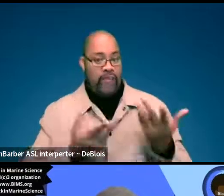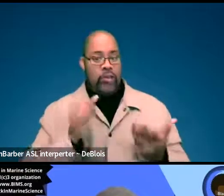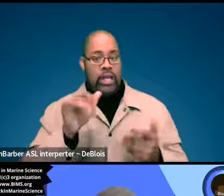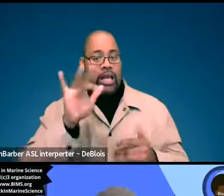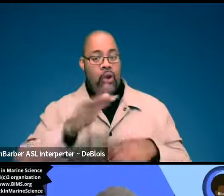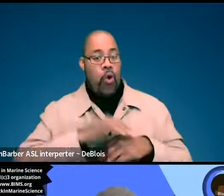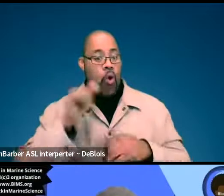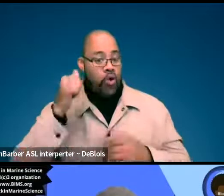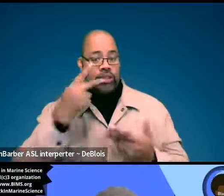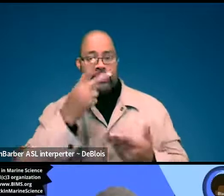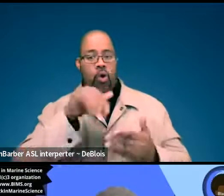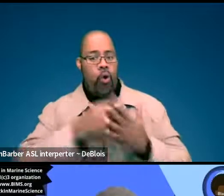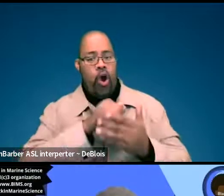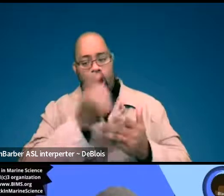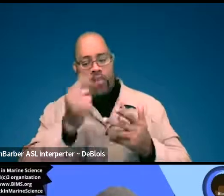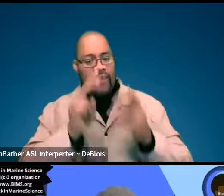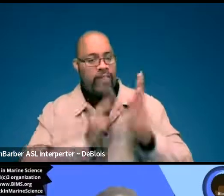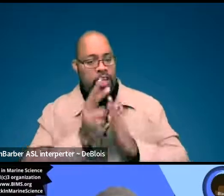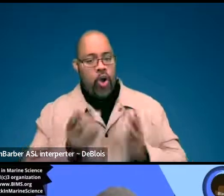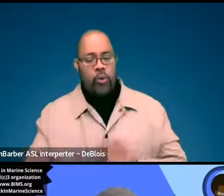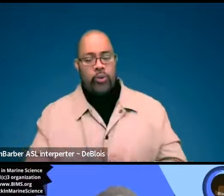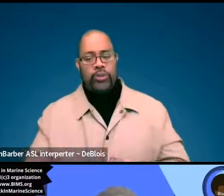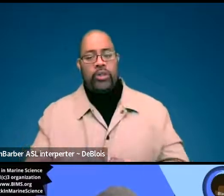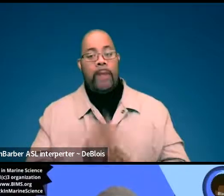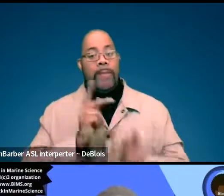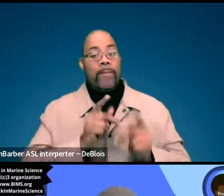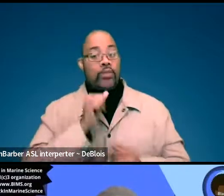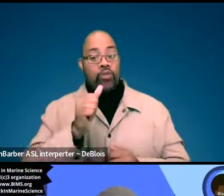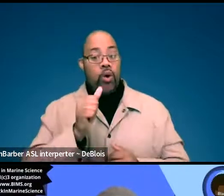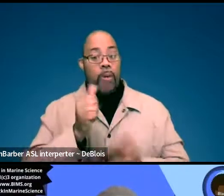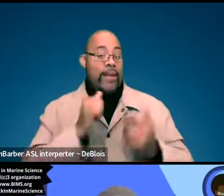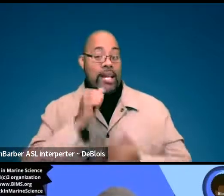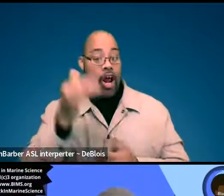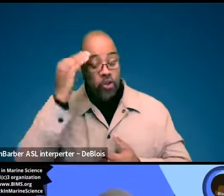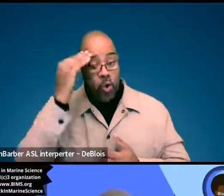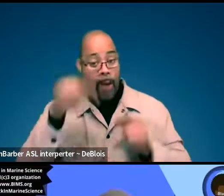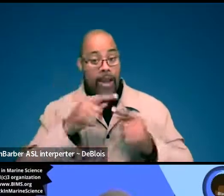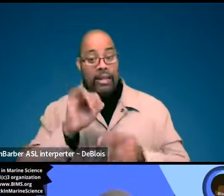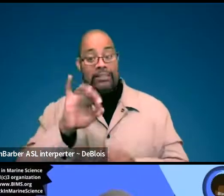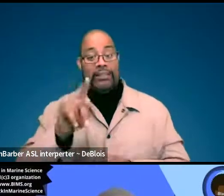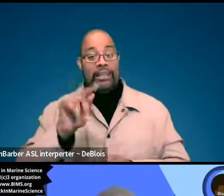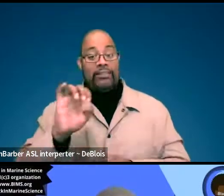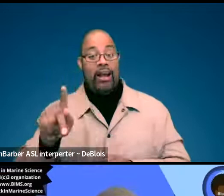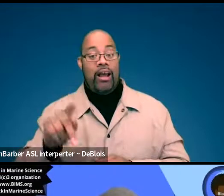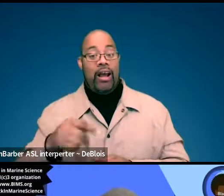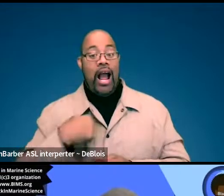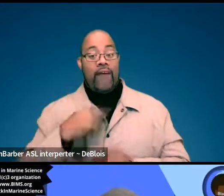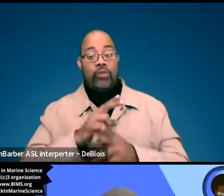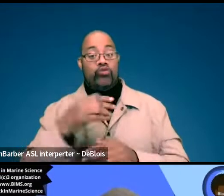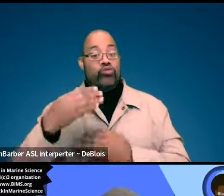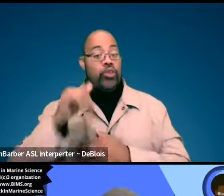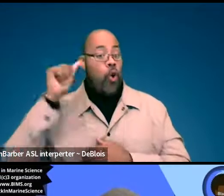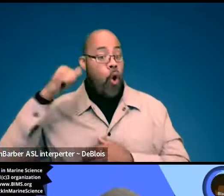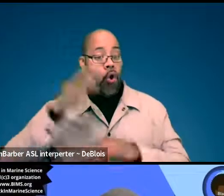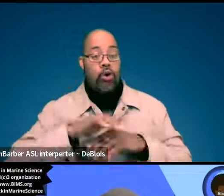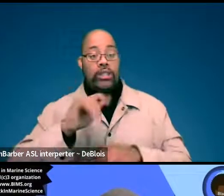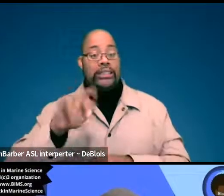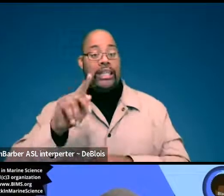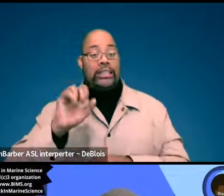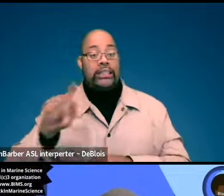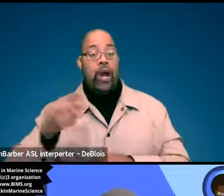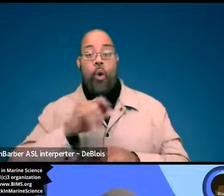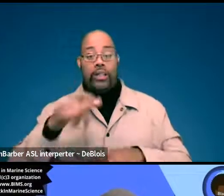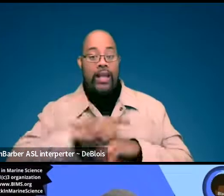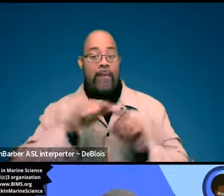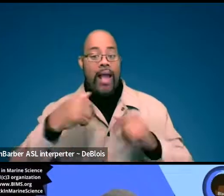click on the audio, you see all of these other videos. And what people may not know about TikTok is I've used trending audio on TikTok all the time,